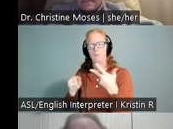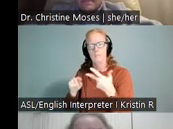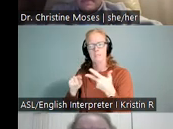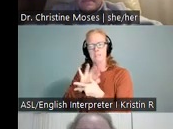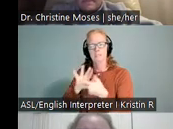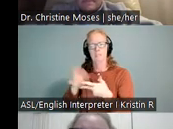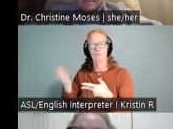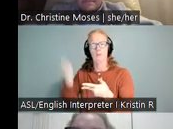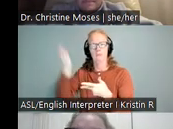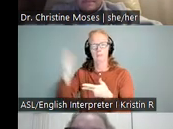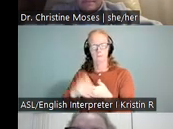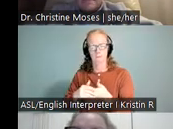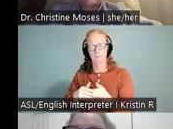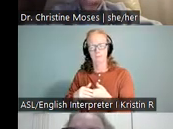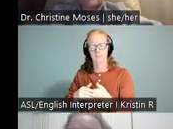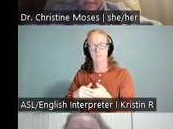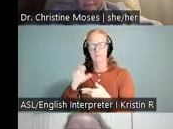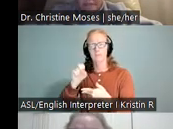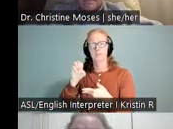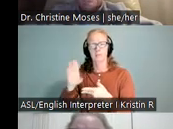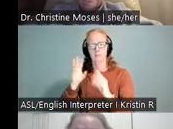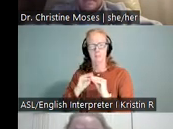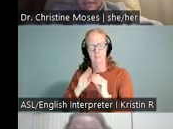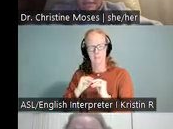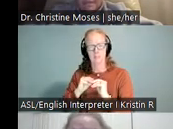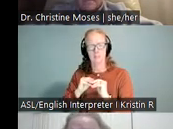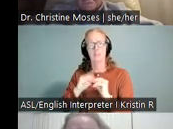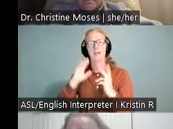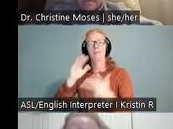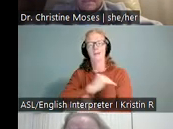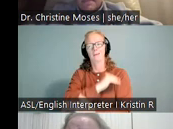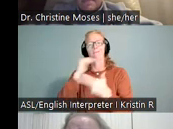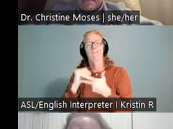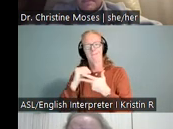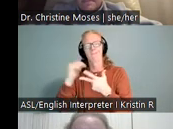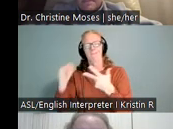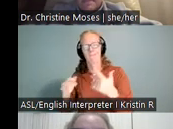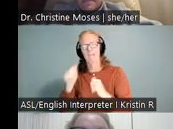of recommendations from the three subcommittees, and then moving on to the next stage after that.